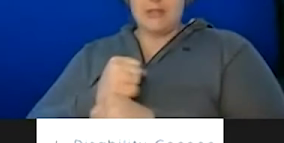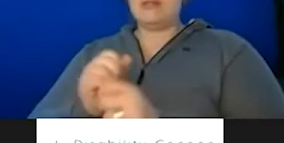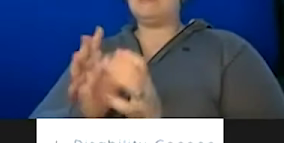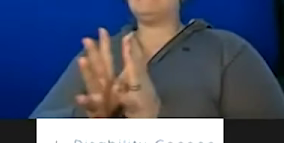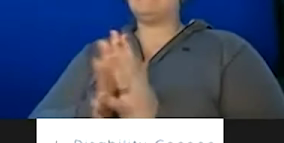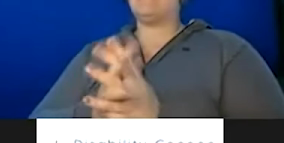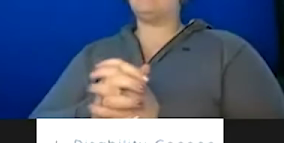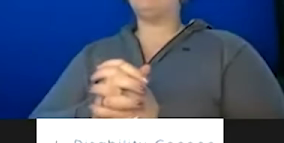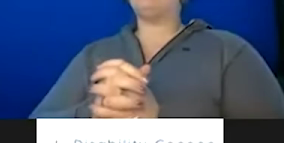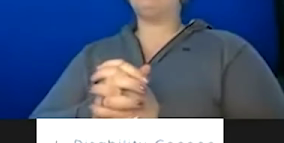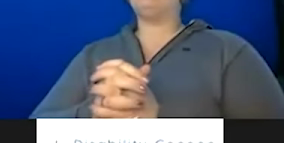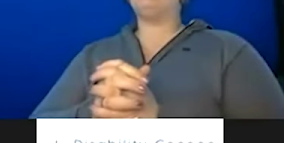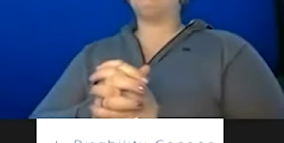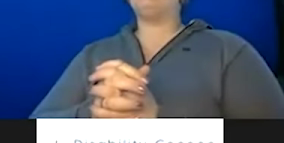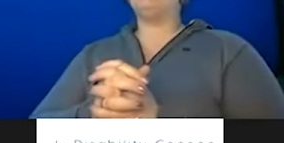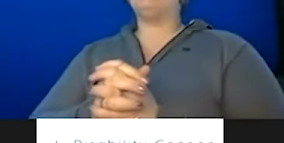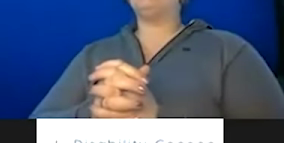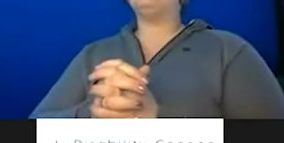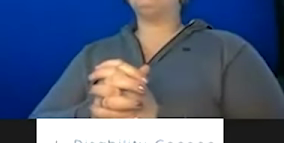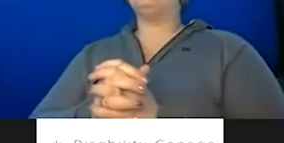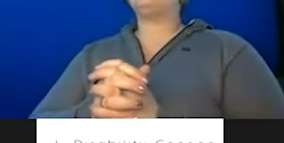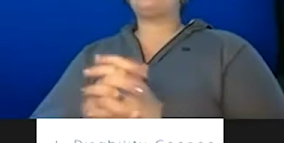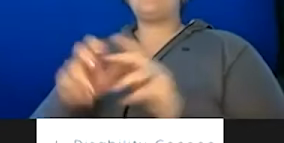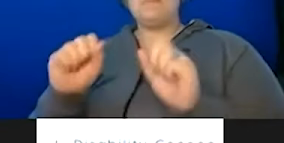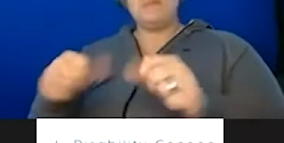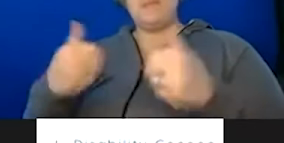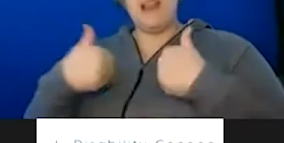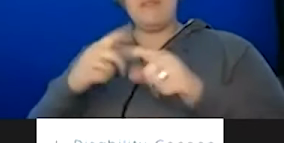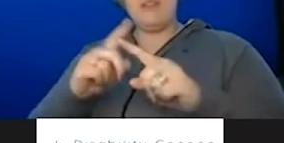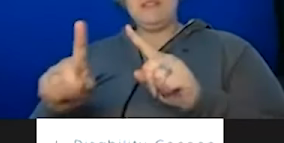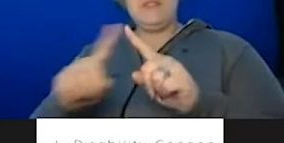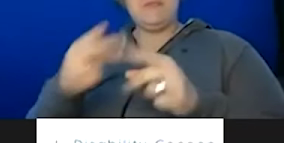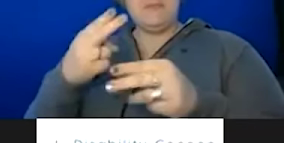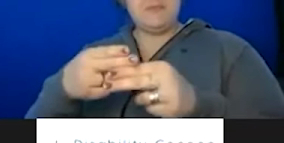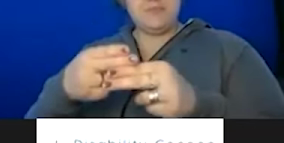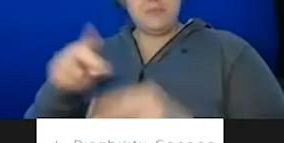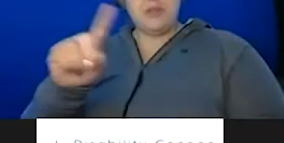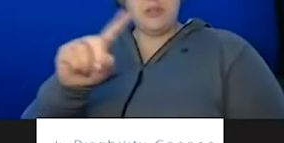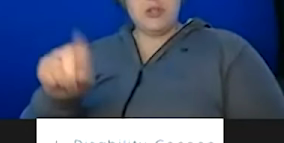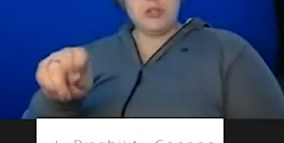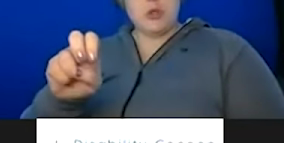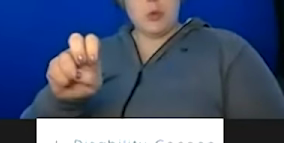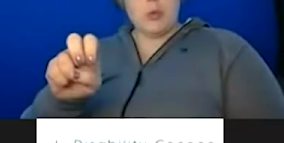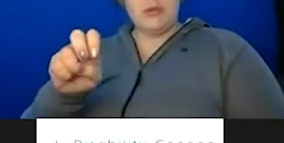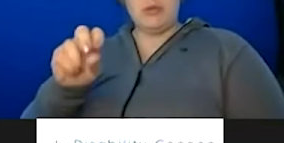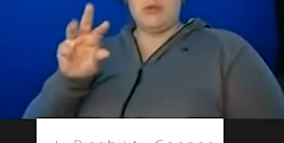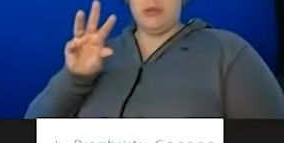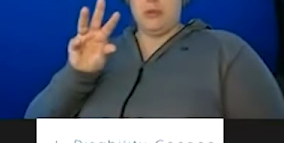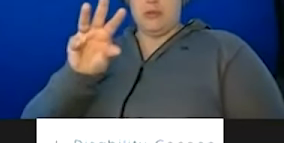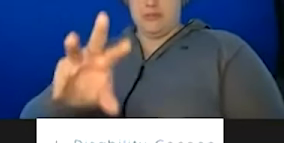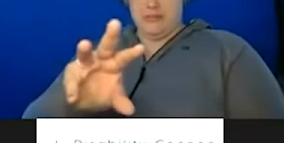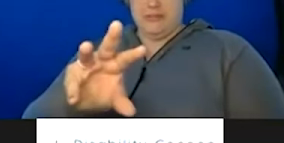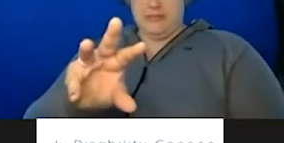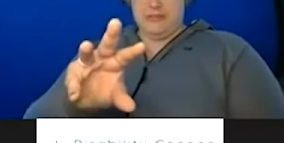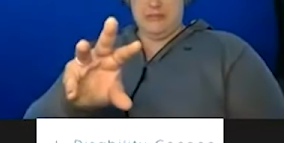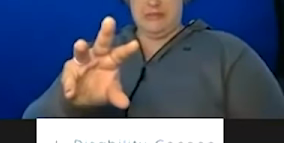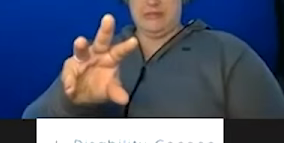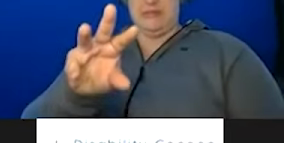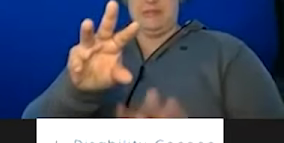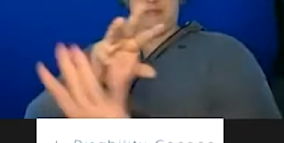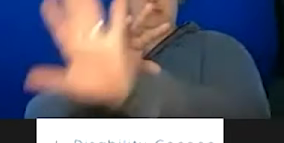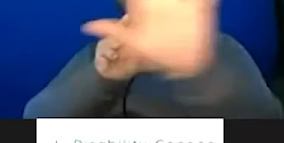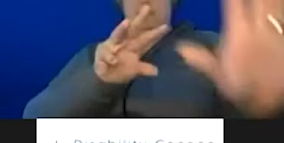they have the ability to have zones set. So hopefully this will make sense to you. Let's say that I had a camera like this